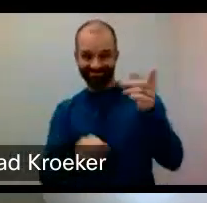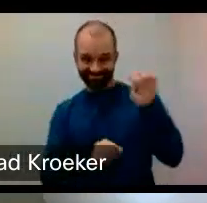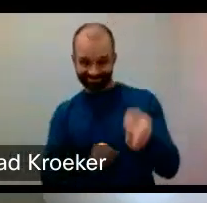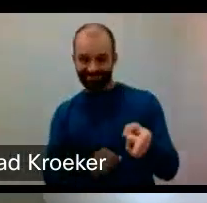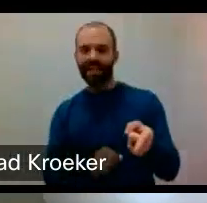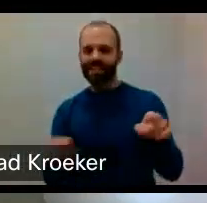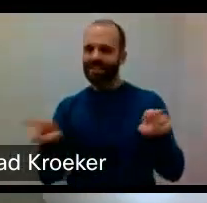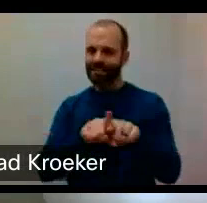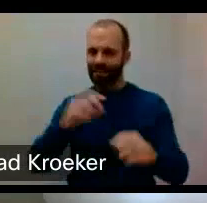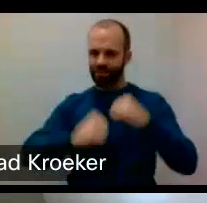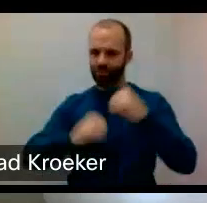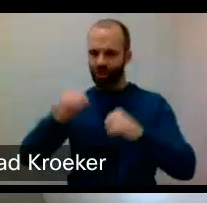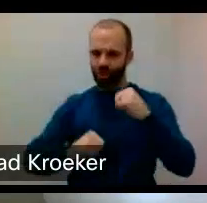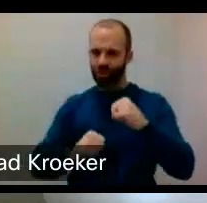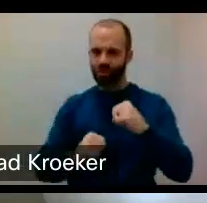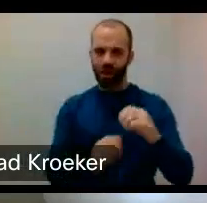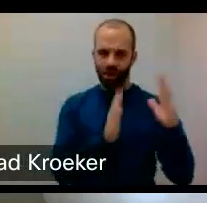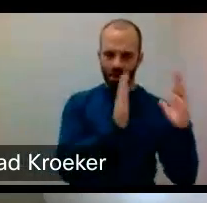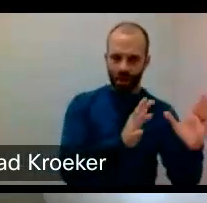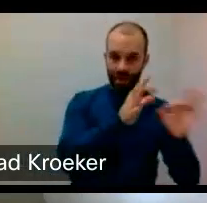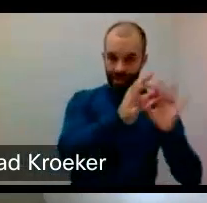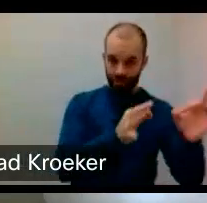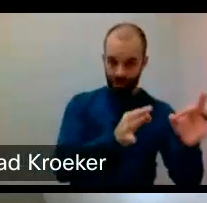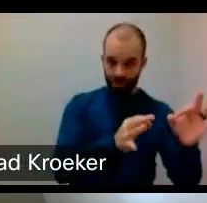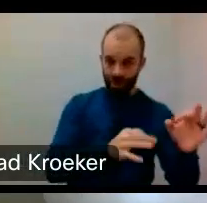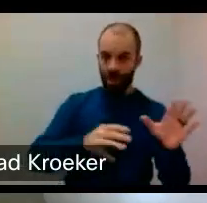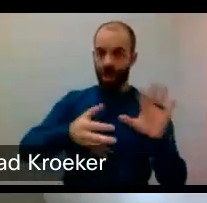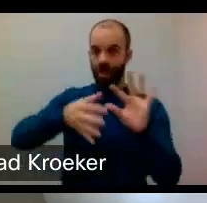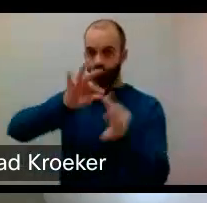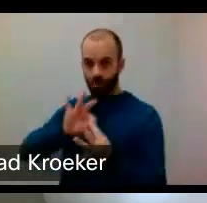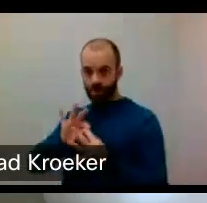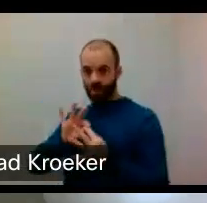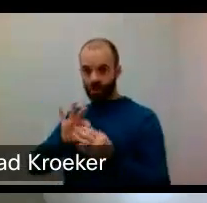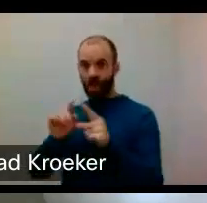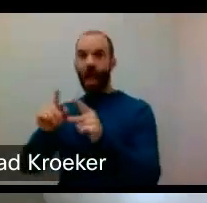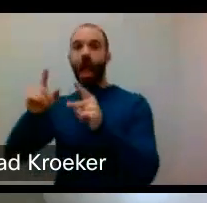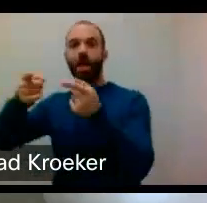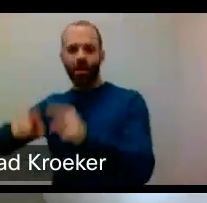structure of description, interpretation, and providing an outcome.